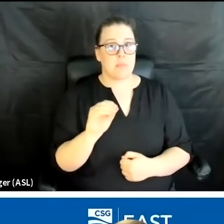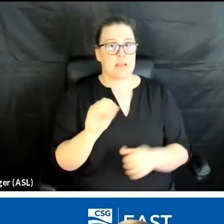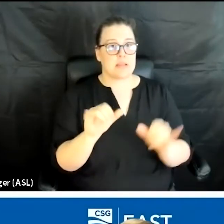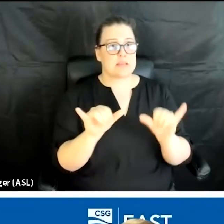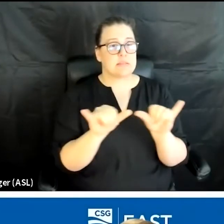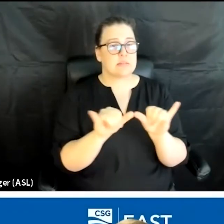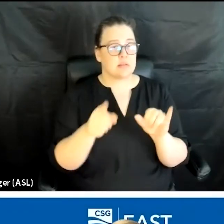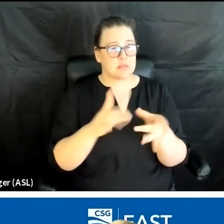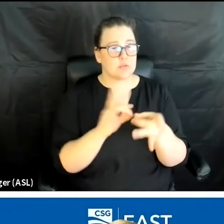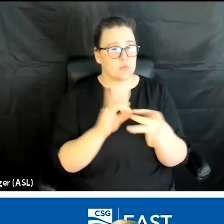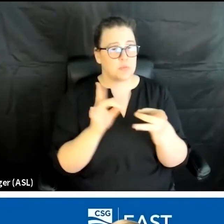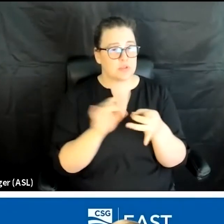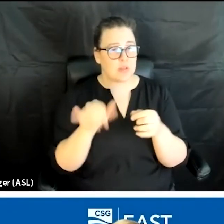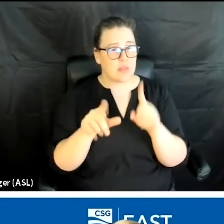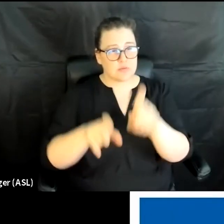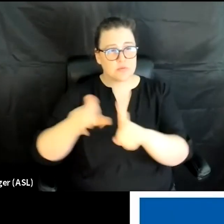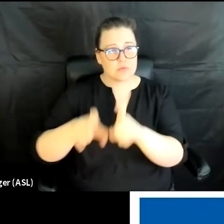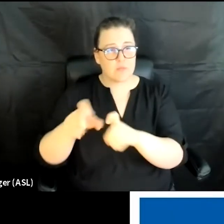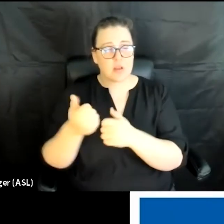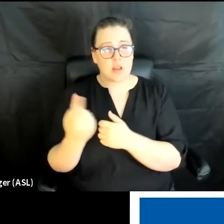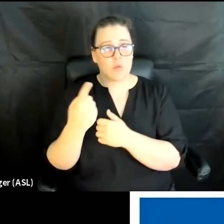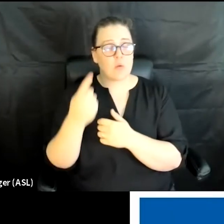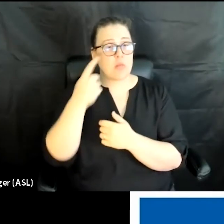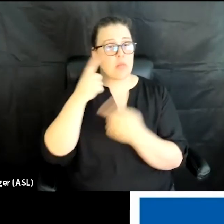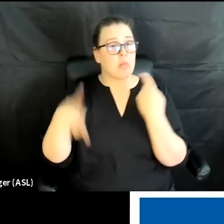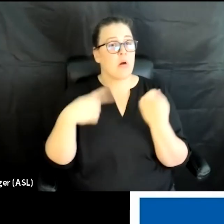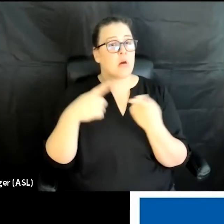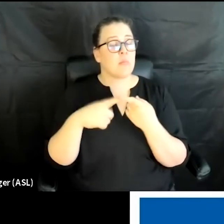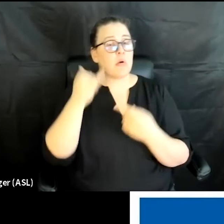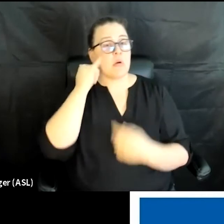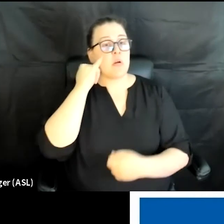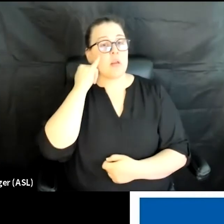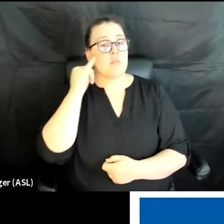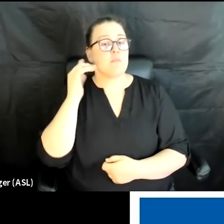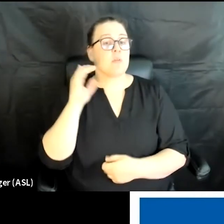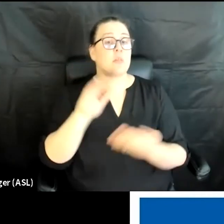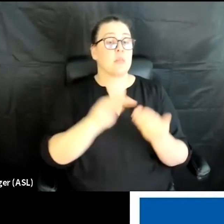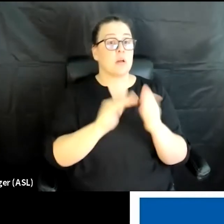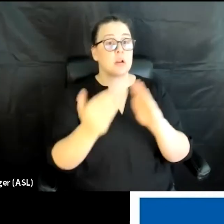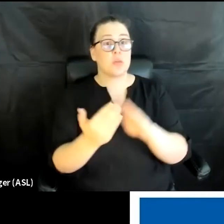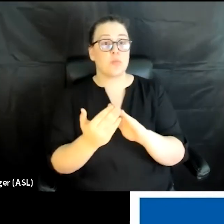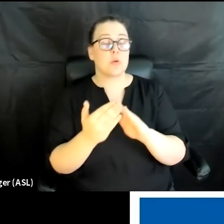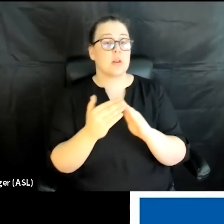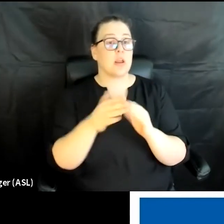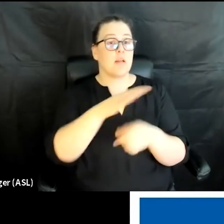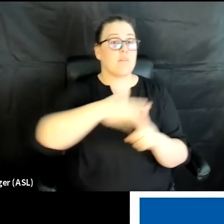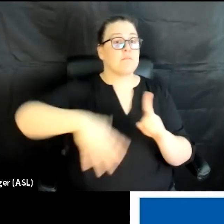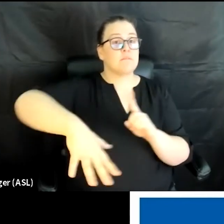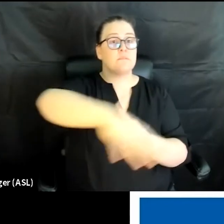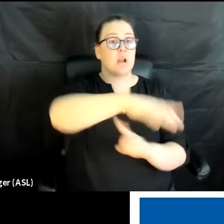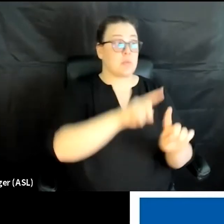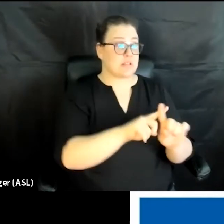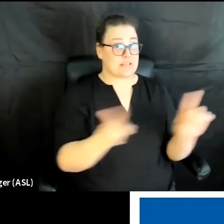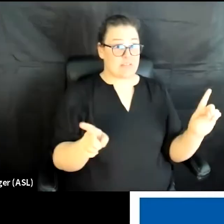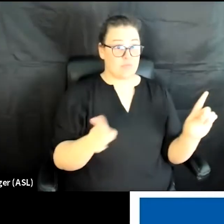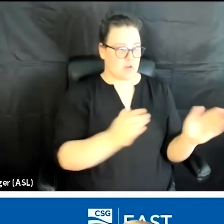you mentioned in the survey data. Has anyone considered whether the community environment differences between a small